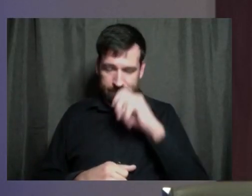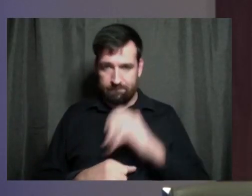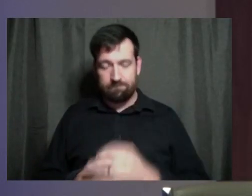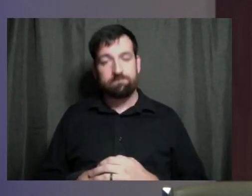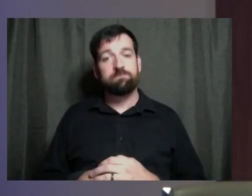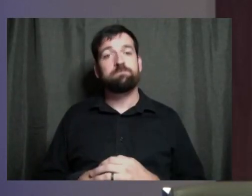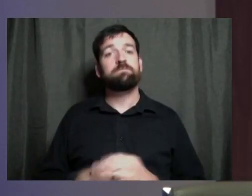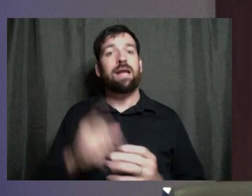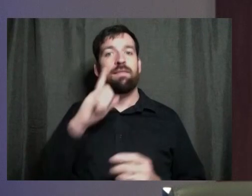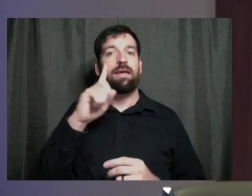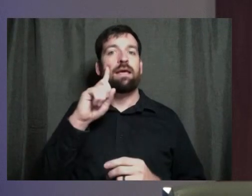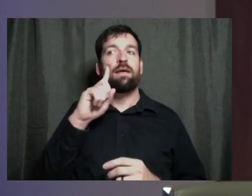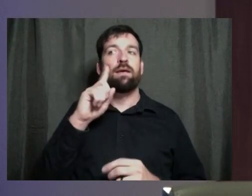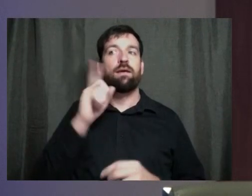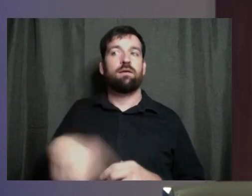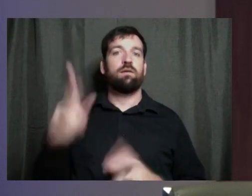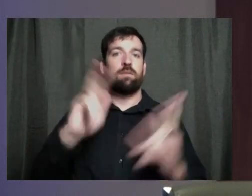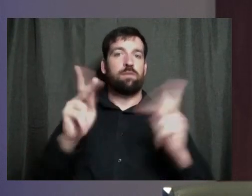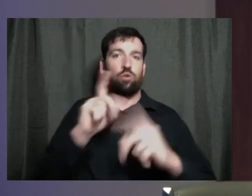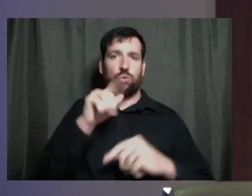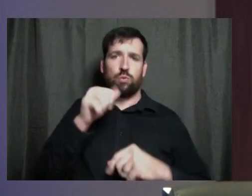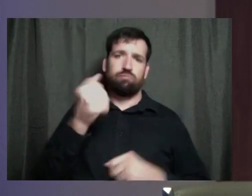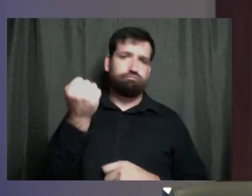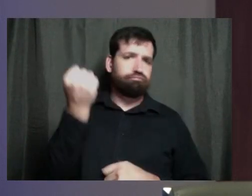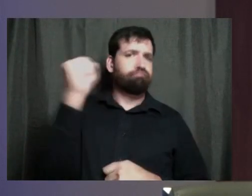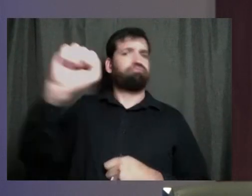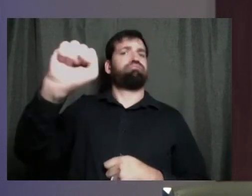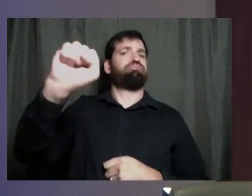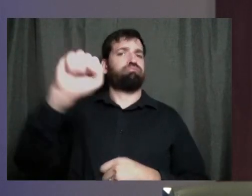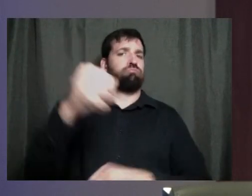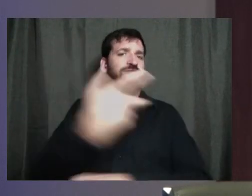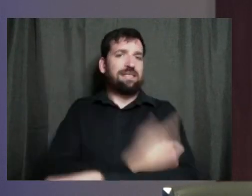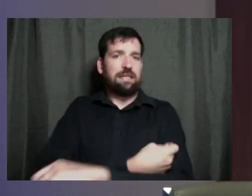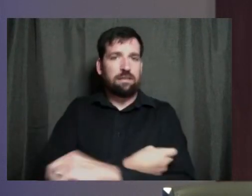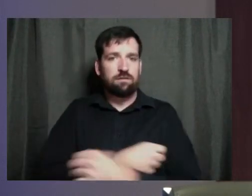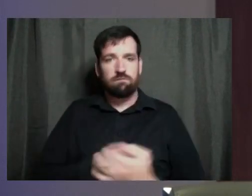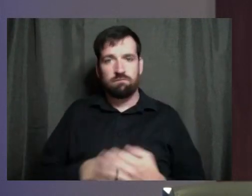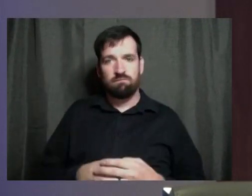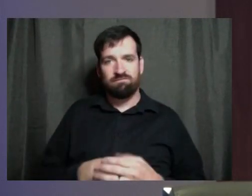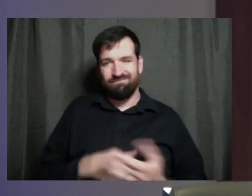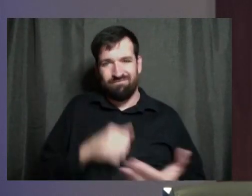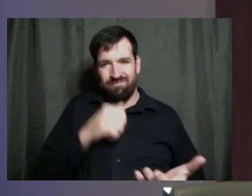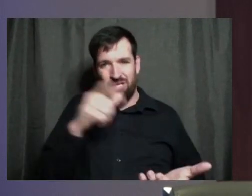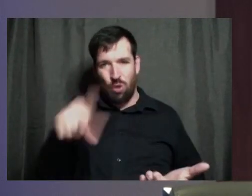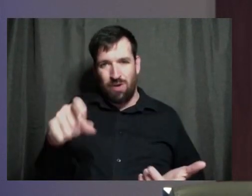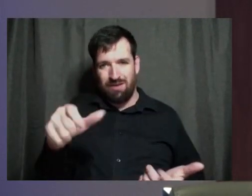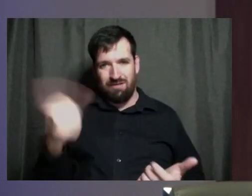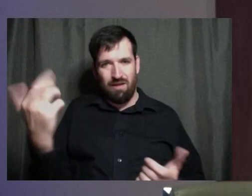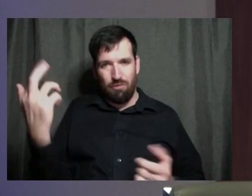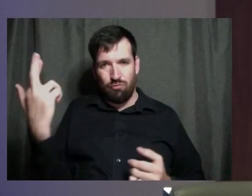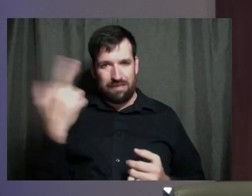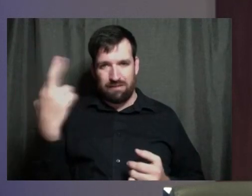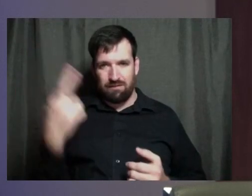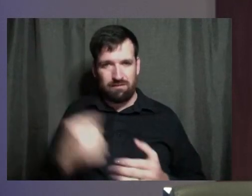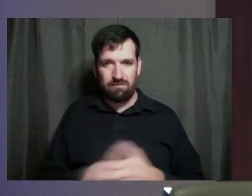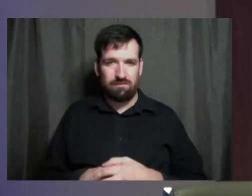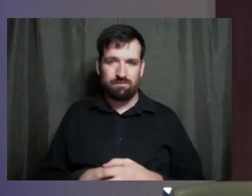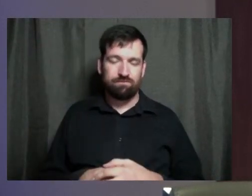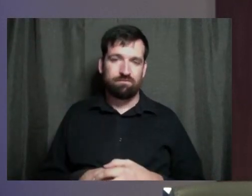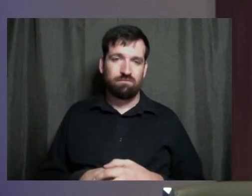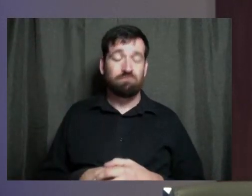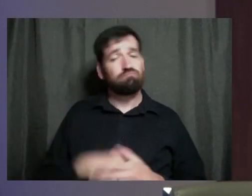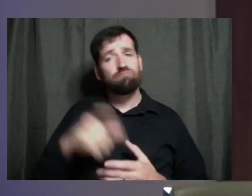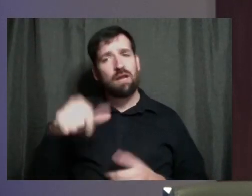are being really resistant to vaccination don't need another reason to be resistant to vaccination. And you have to